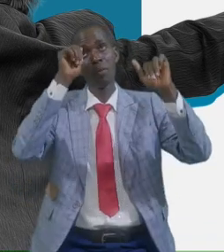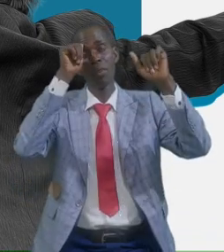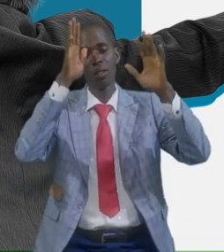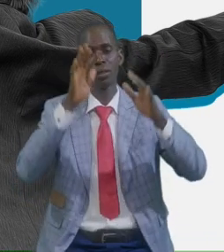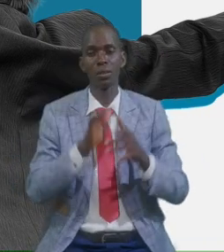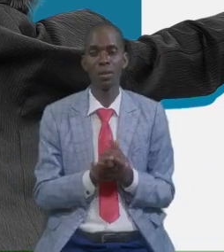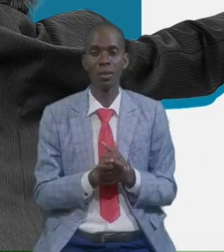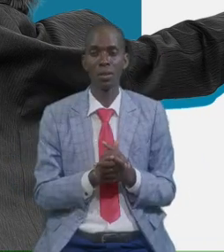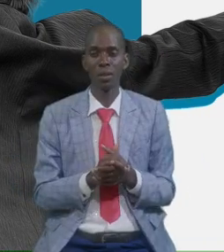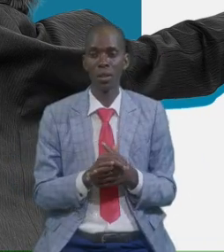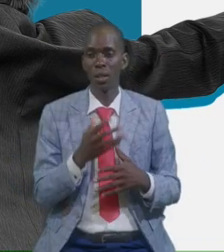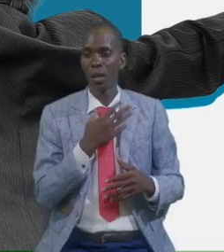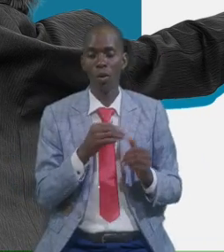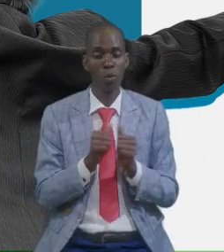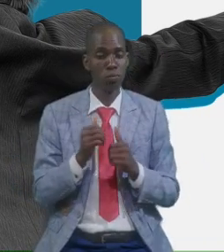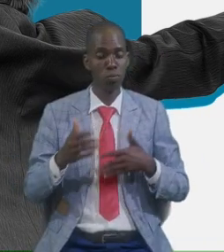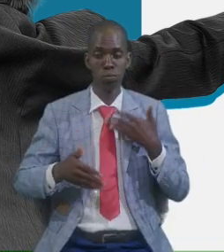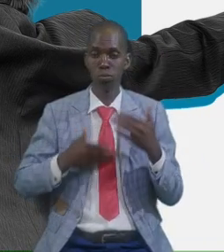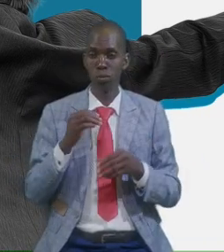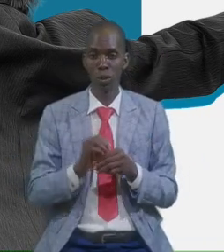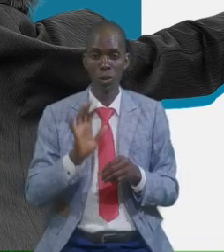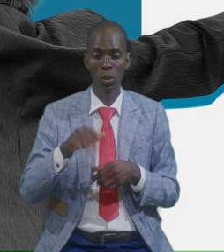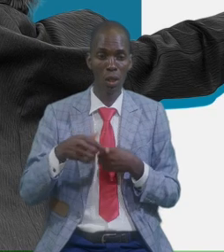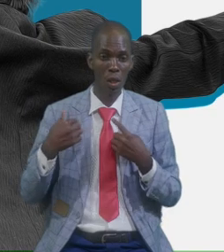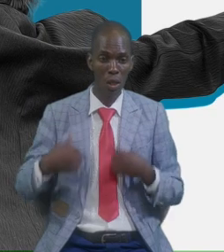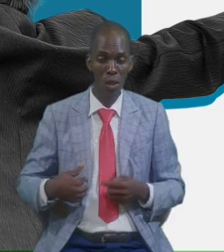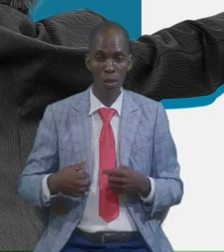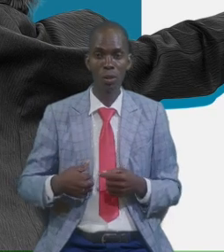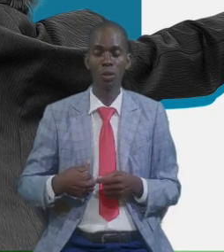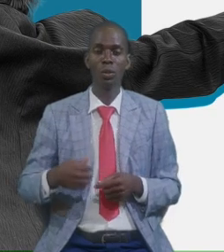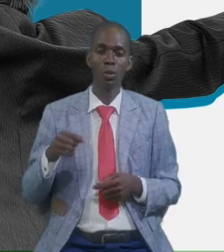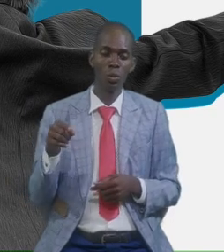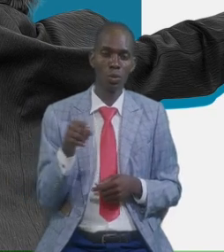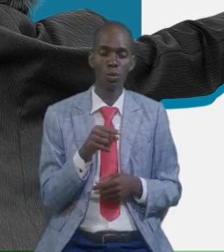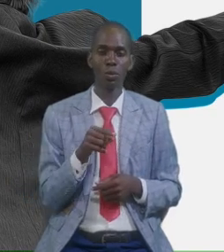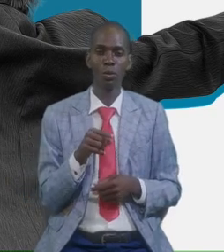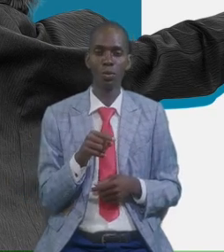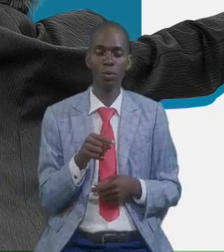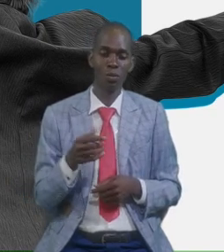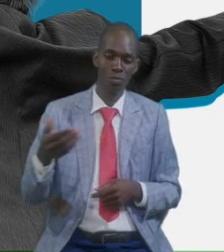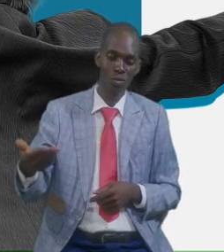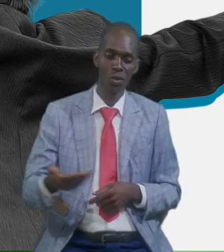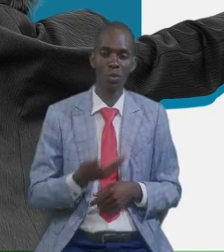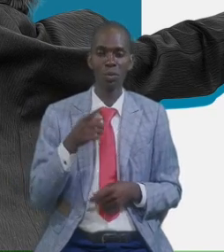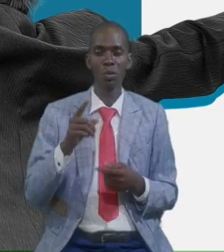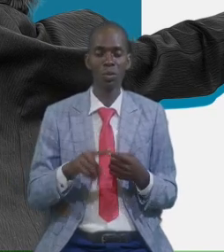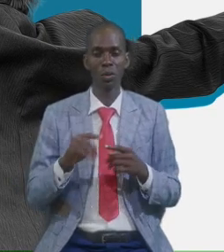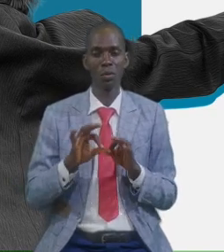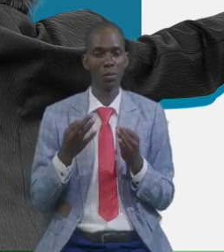And with joy in your heart, we want to receive you into God's family. So feel